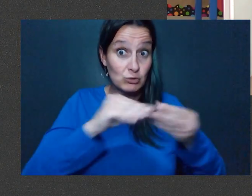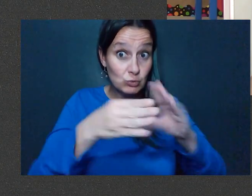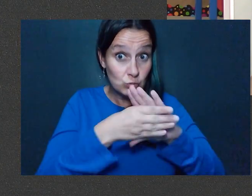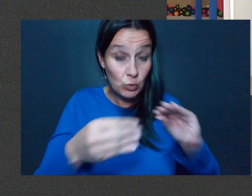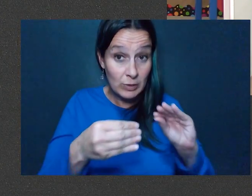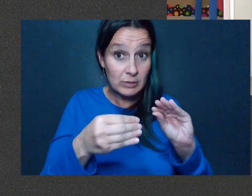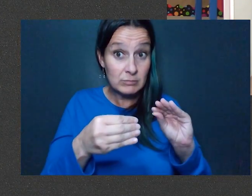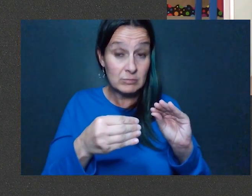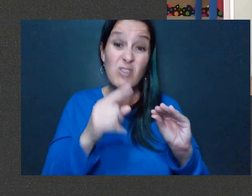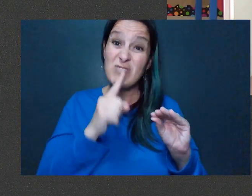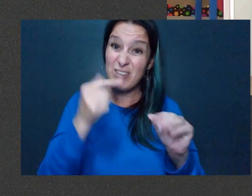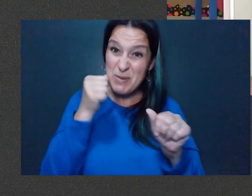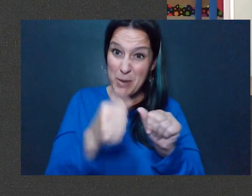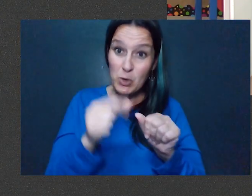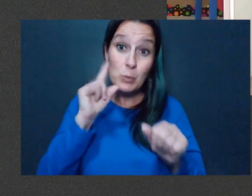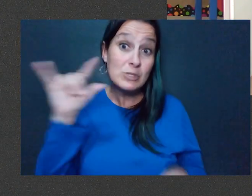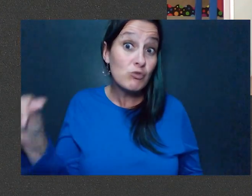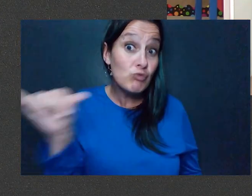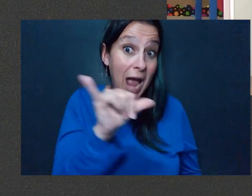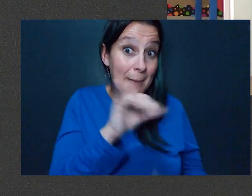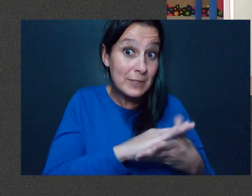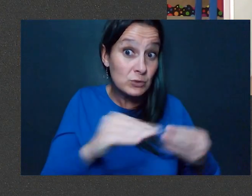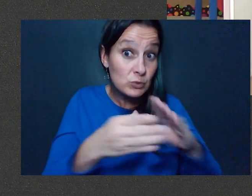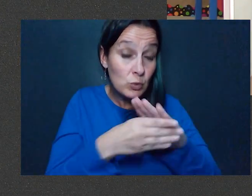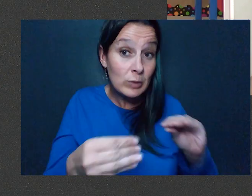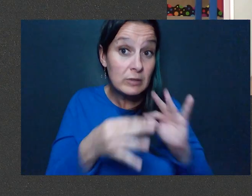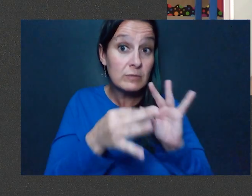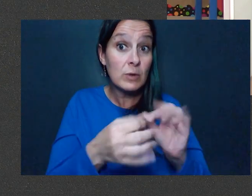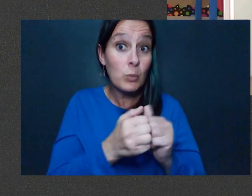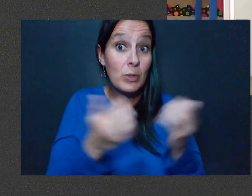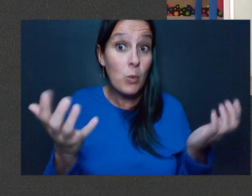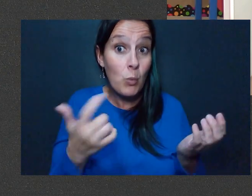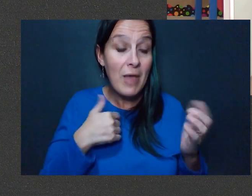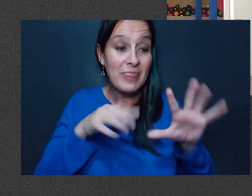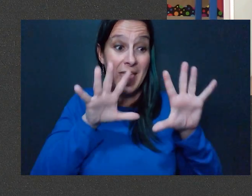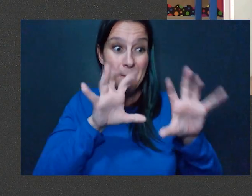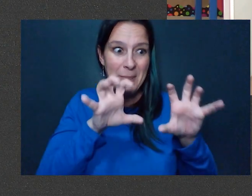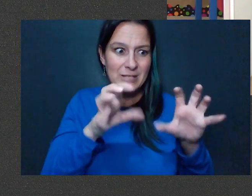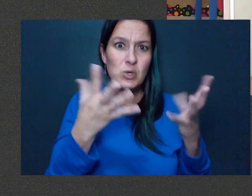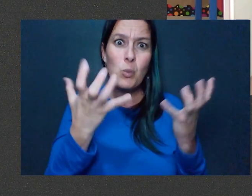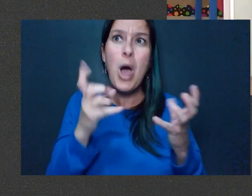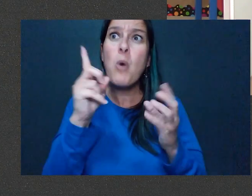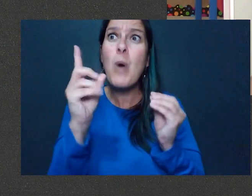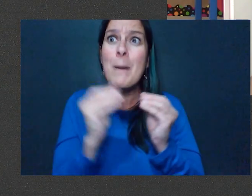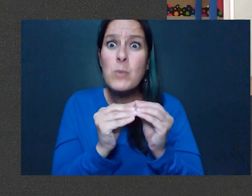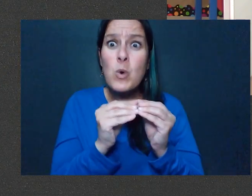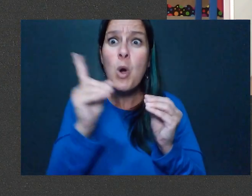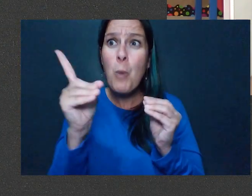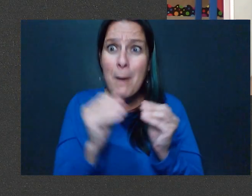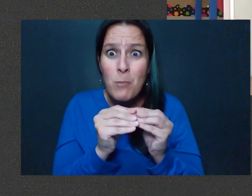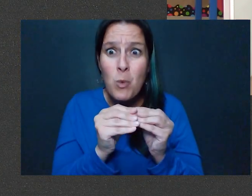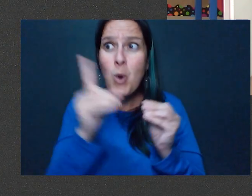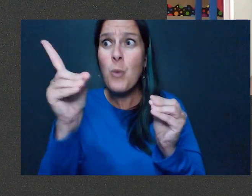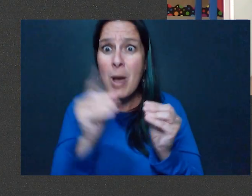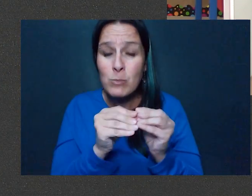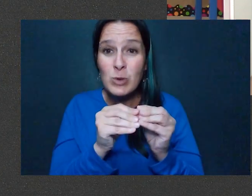it was actually a rhyming story, about the monster who wanted just one more, kind of like you